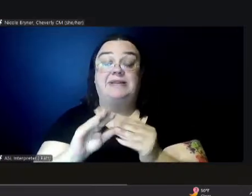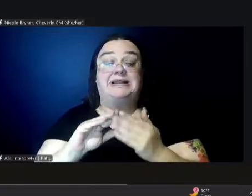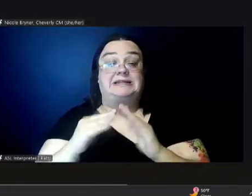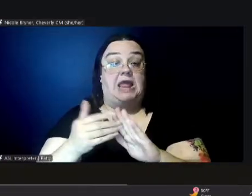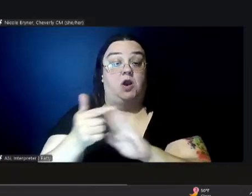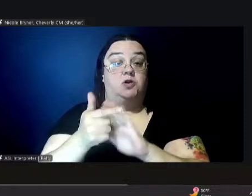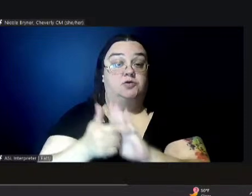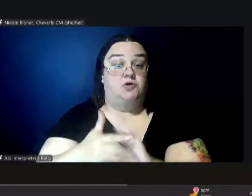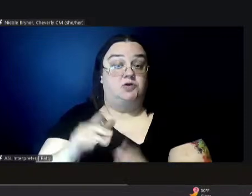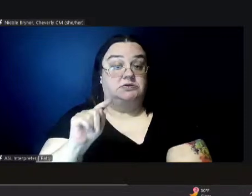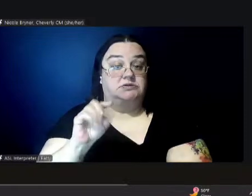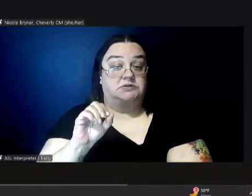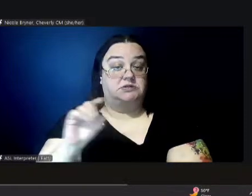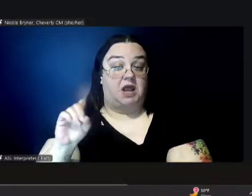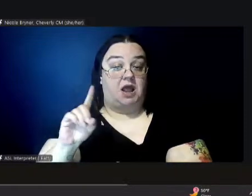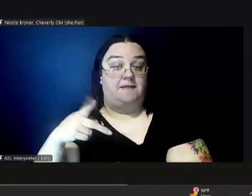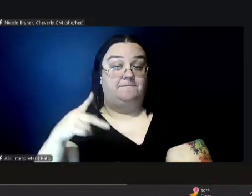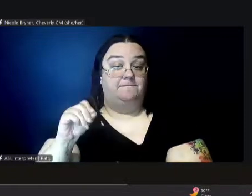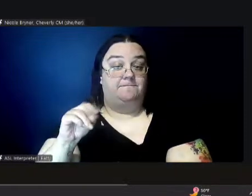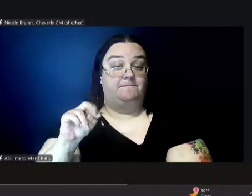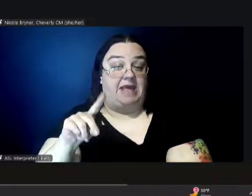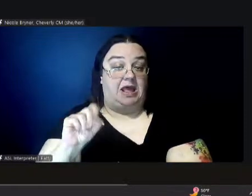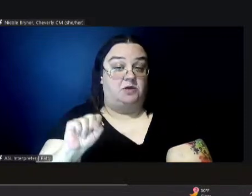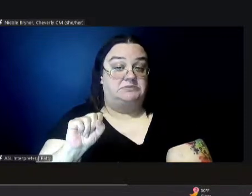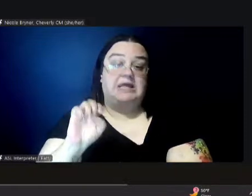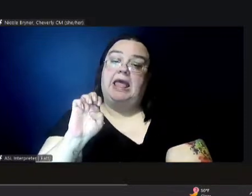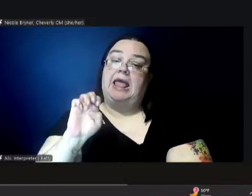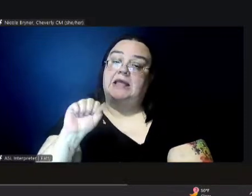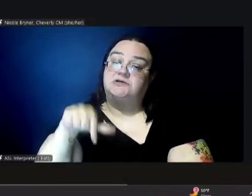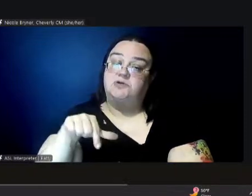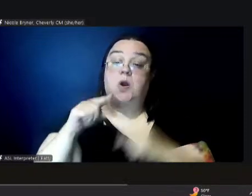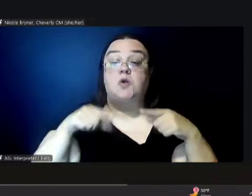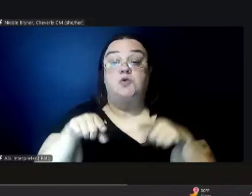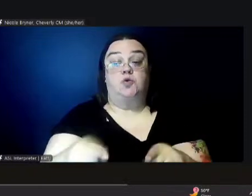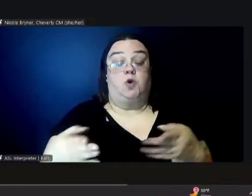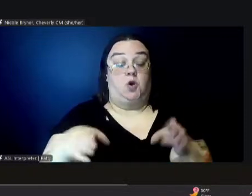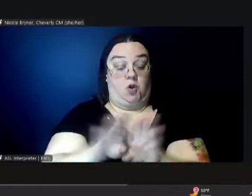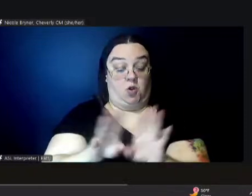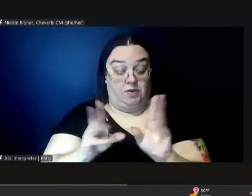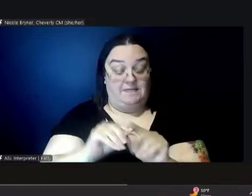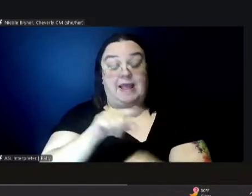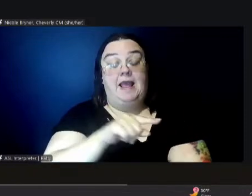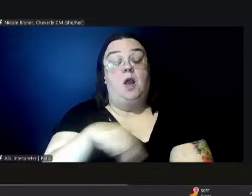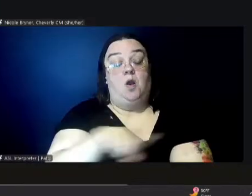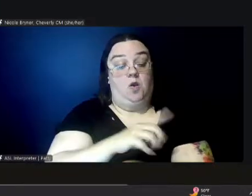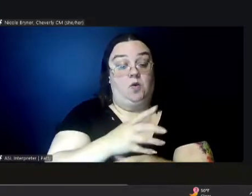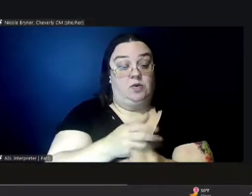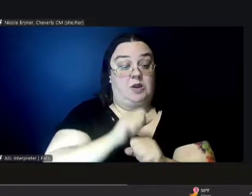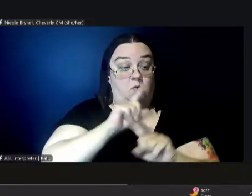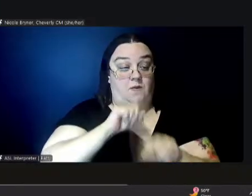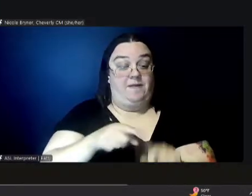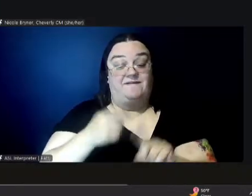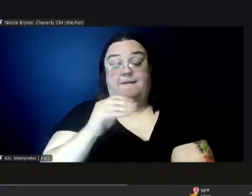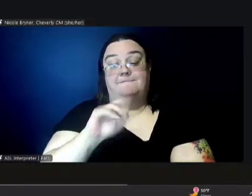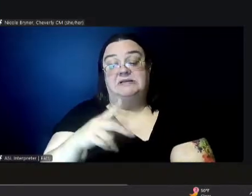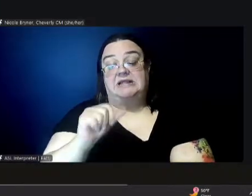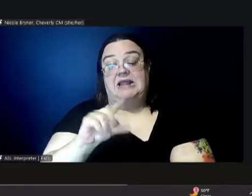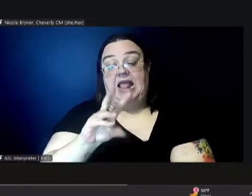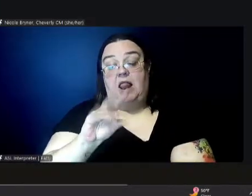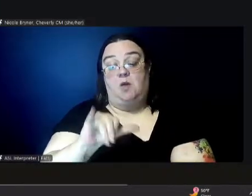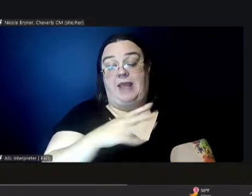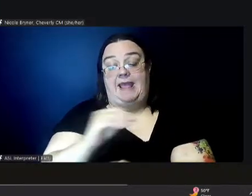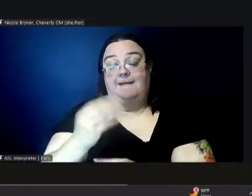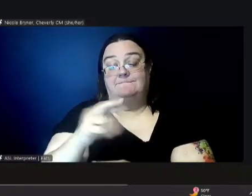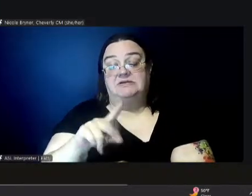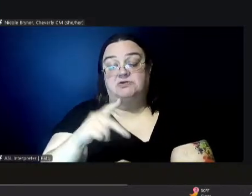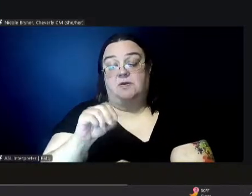Todd Pounds, Esquire. During the closed meeting, the mayor and council received a report from Mr. Galloway and Mr. Pounds addressing